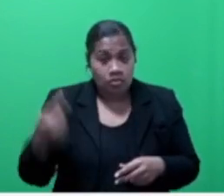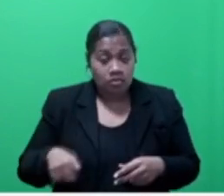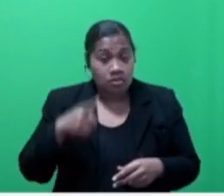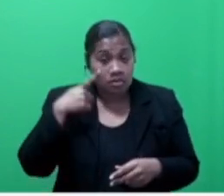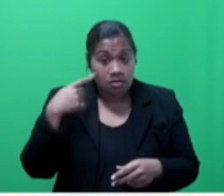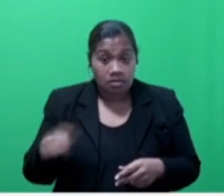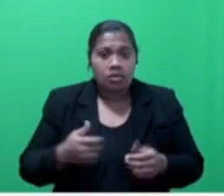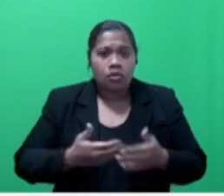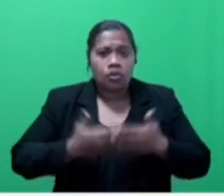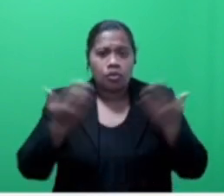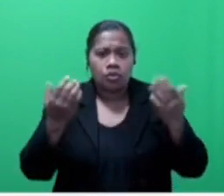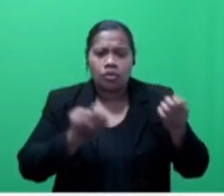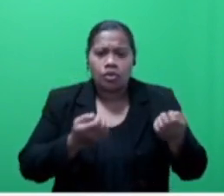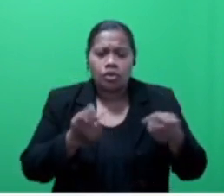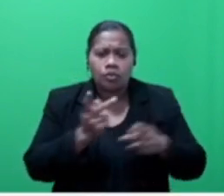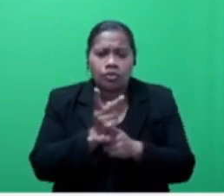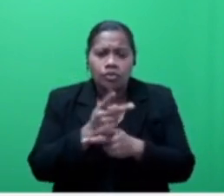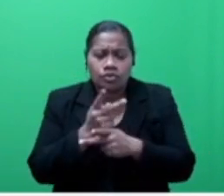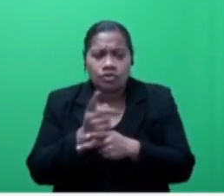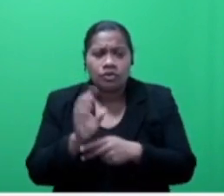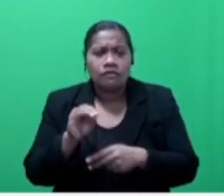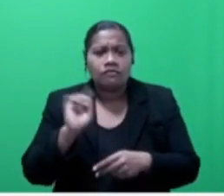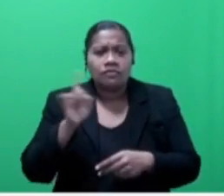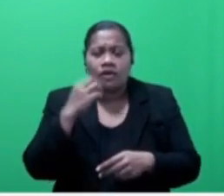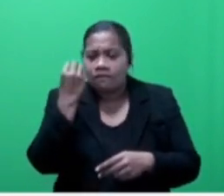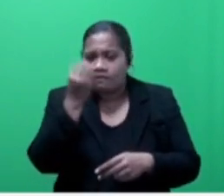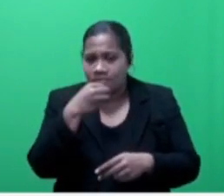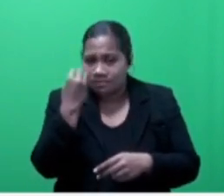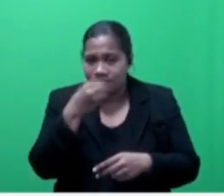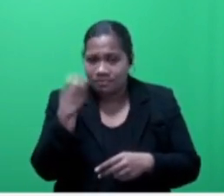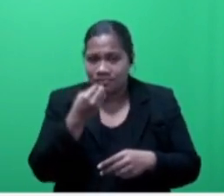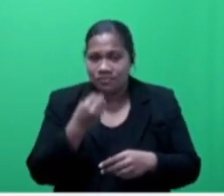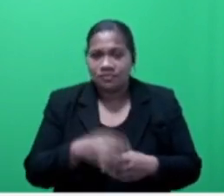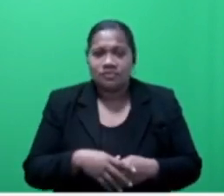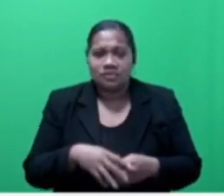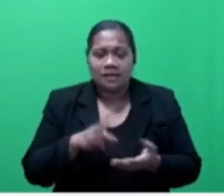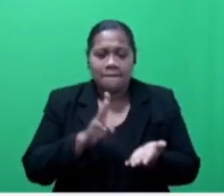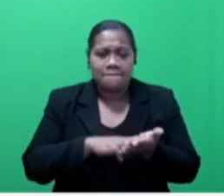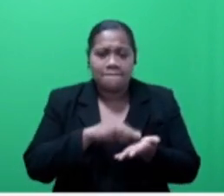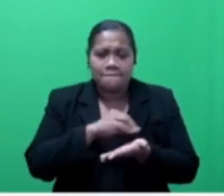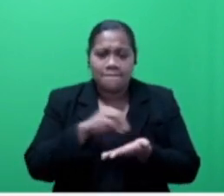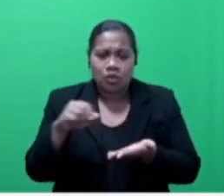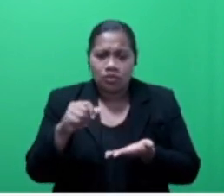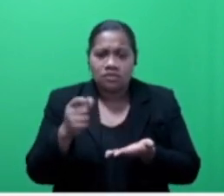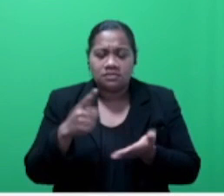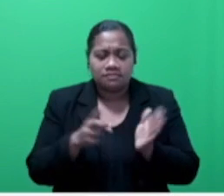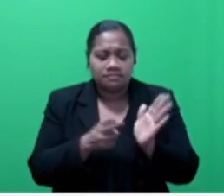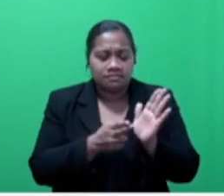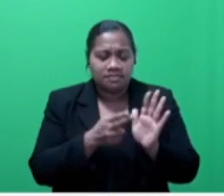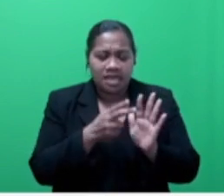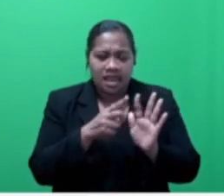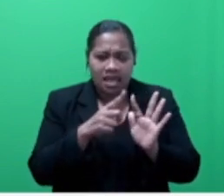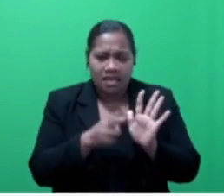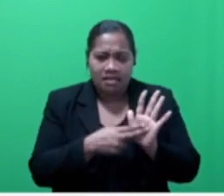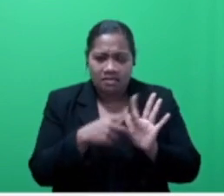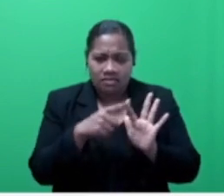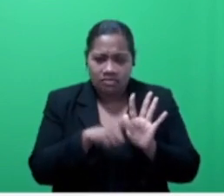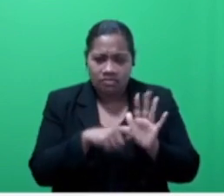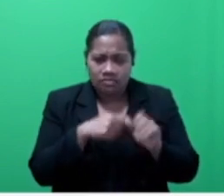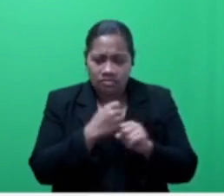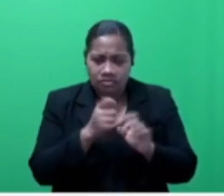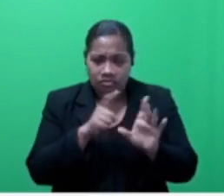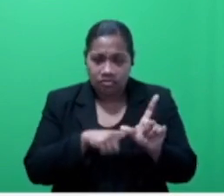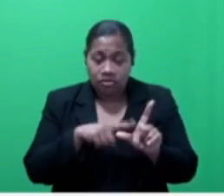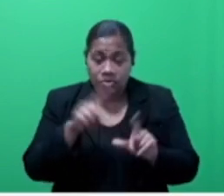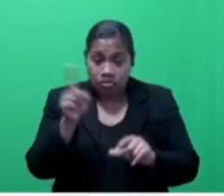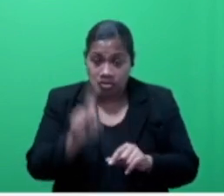producers and exporters of key food commodities, minerals and energy. Today, they account for about 30% of global